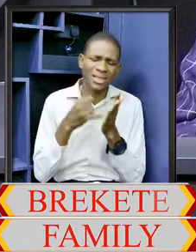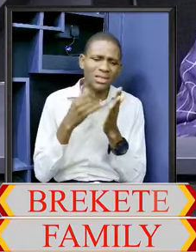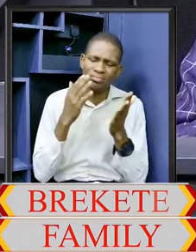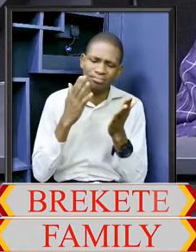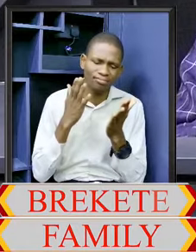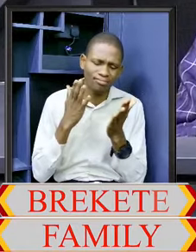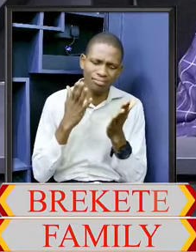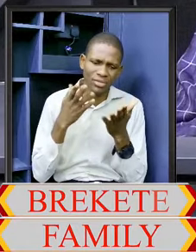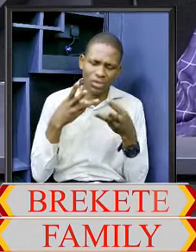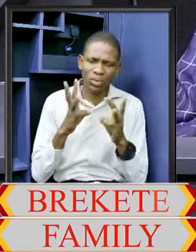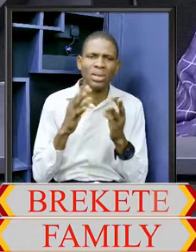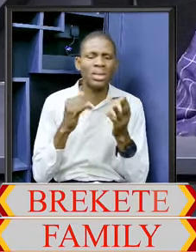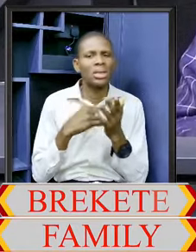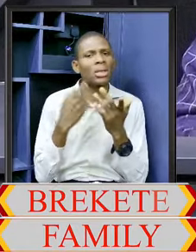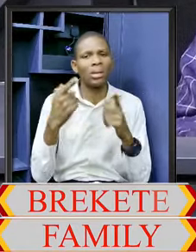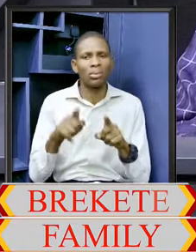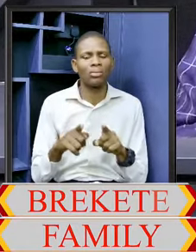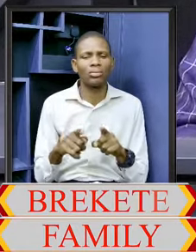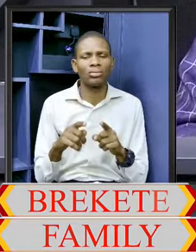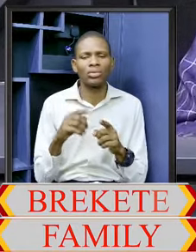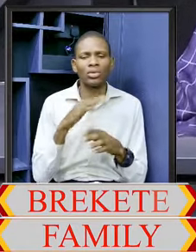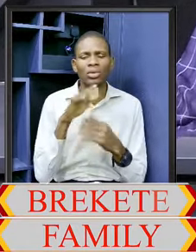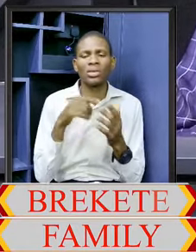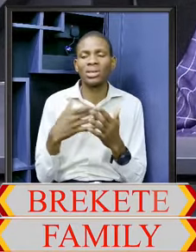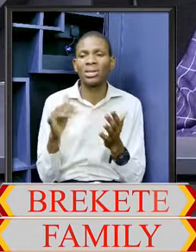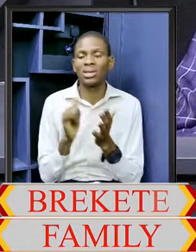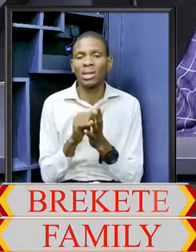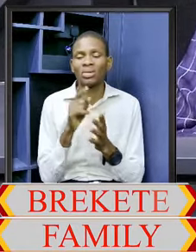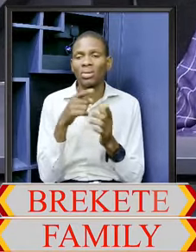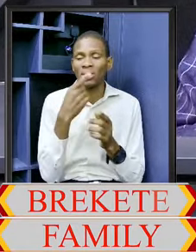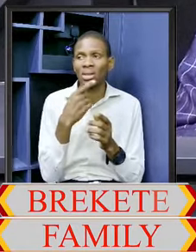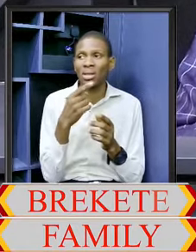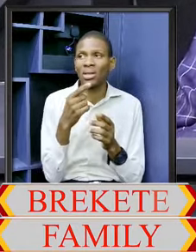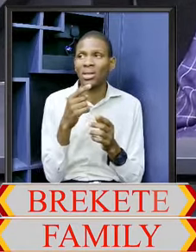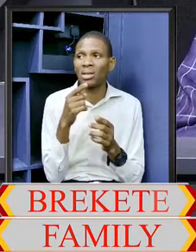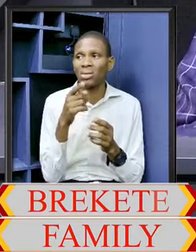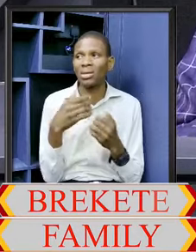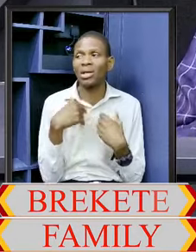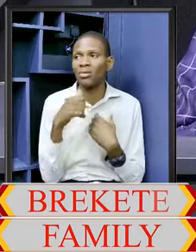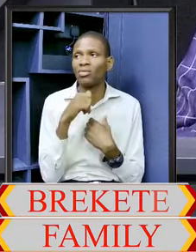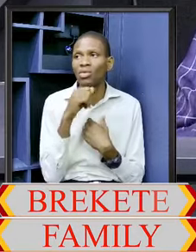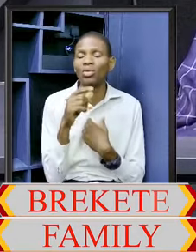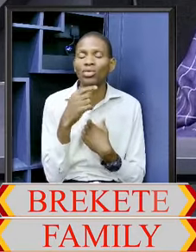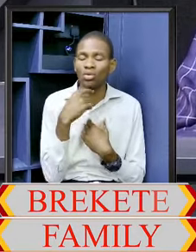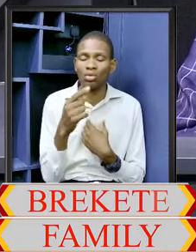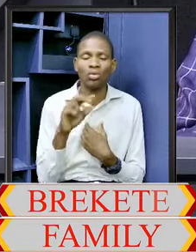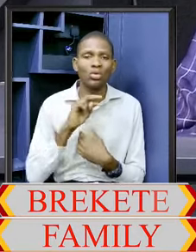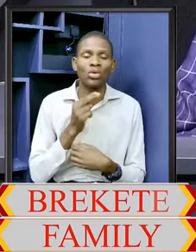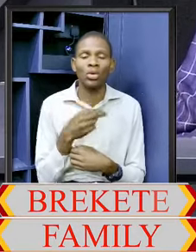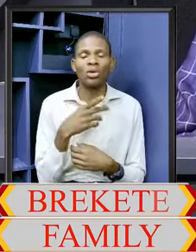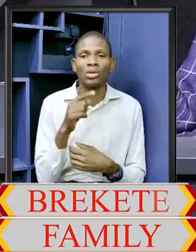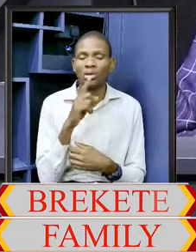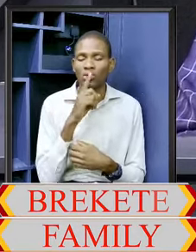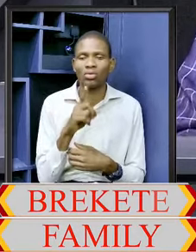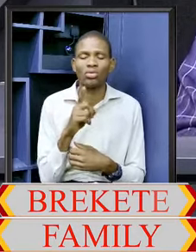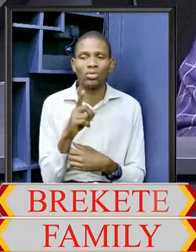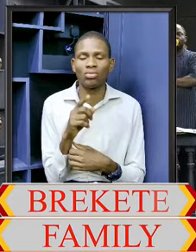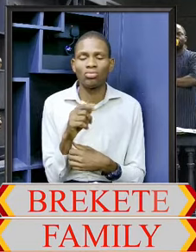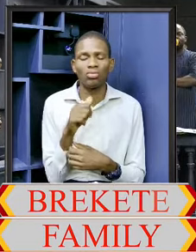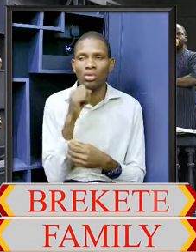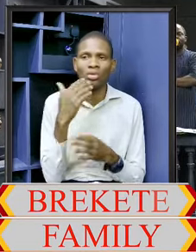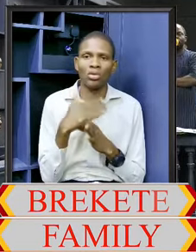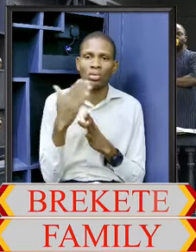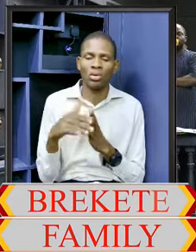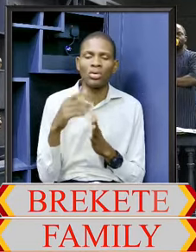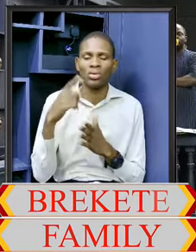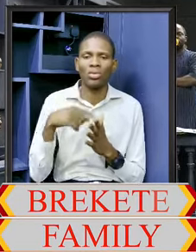happened. But all this thing you said, as far as I'm concerned, you've not told us the truth, not at all.